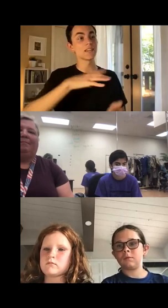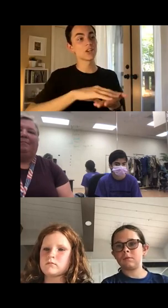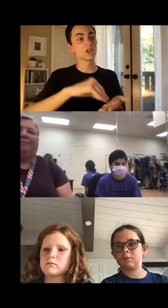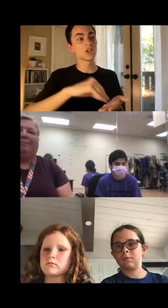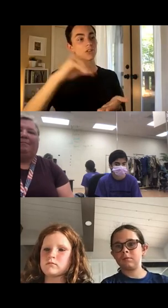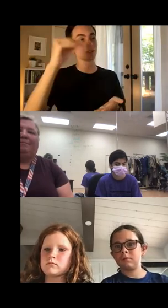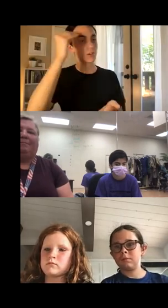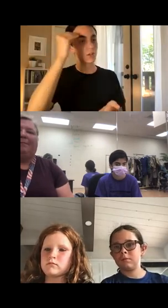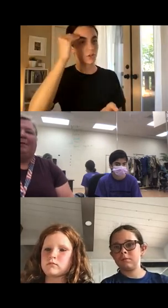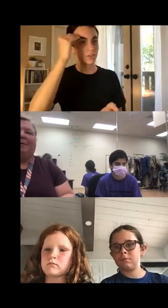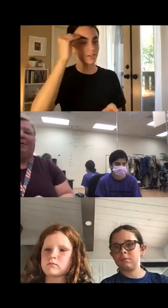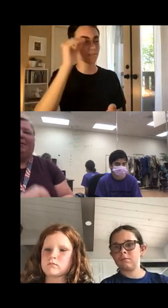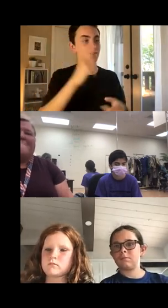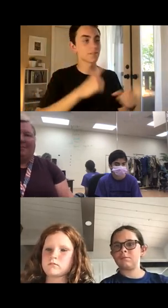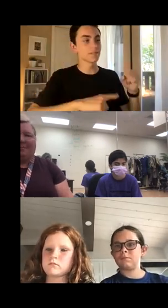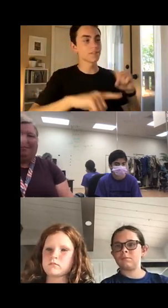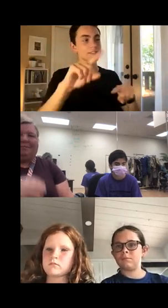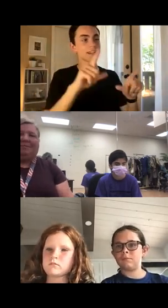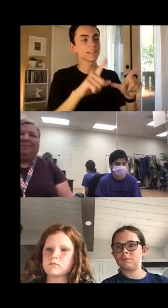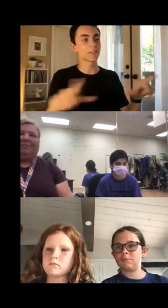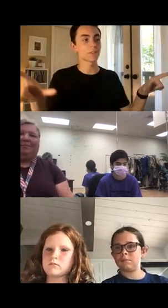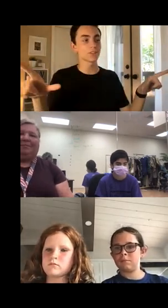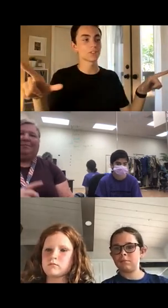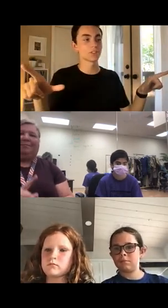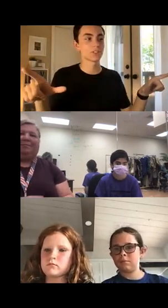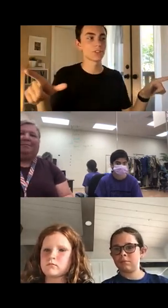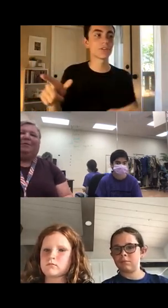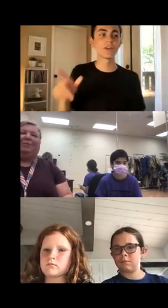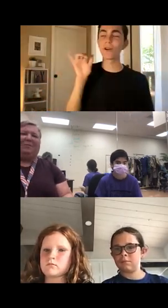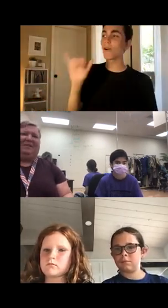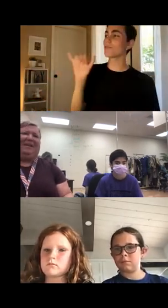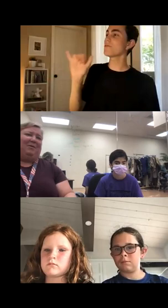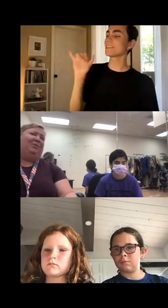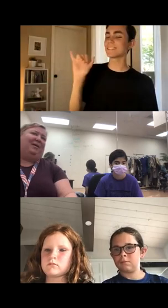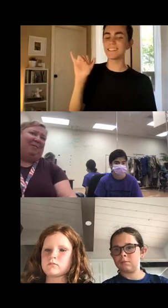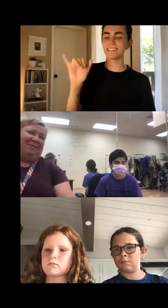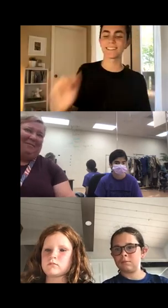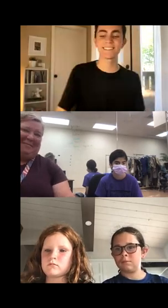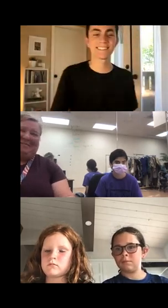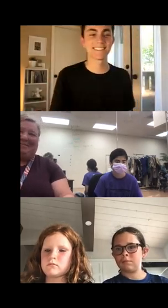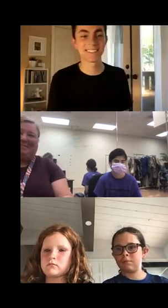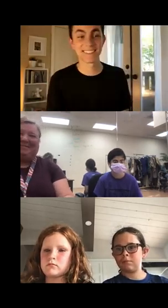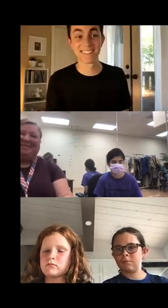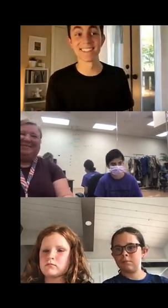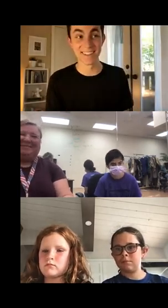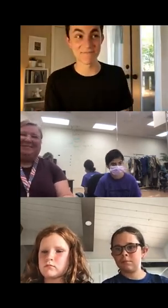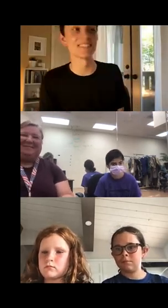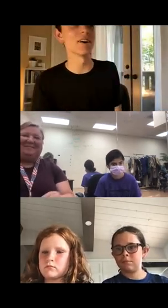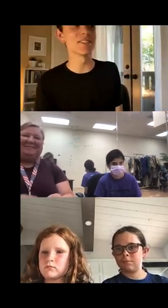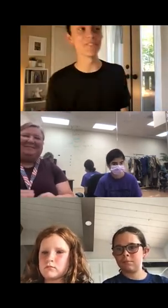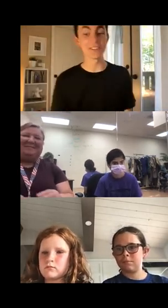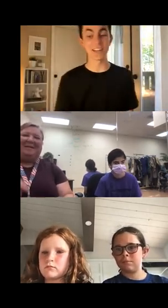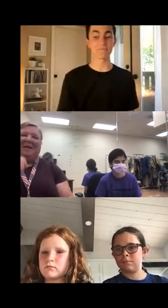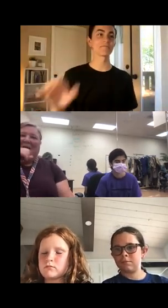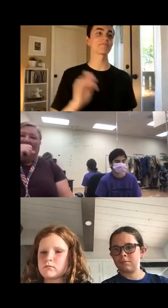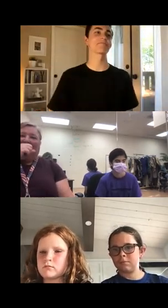Me, learn sign language. What was Oh, that? I Hold see. on. Yep, that's a bunch